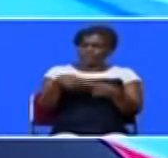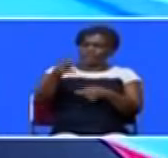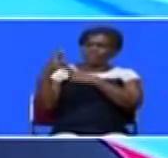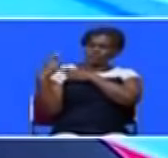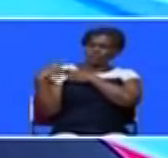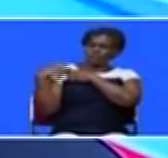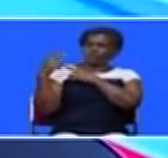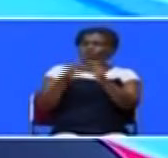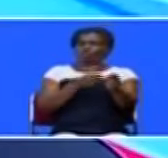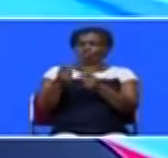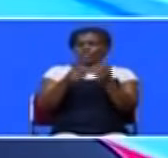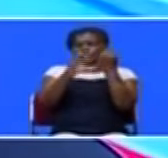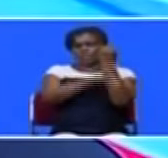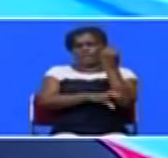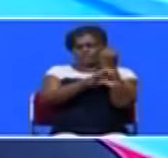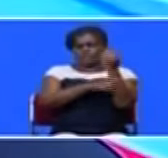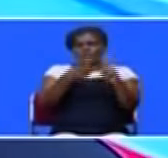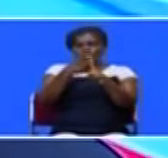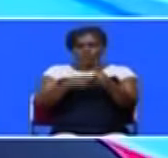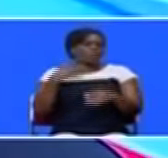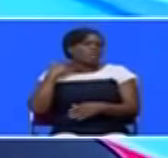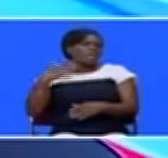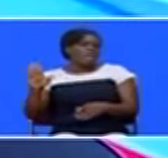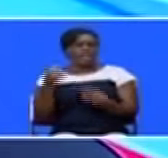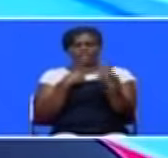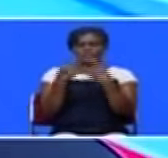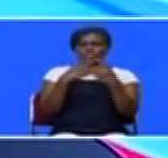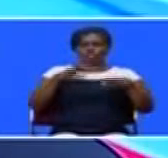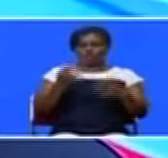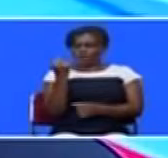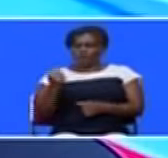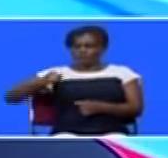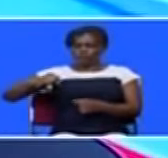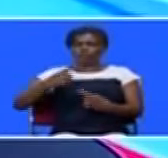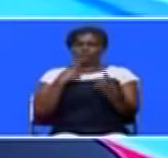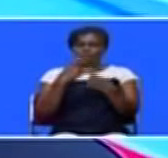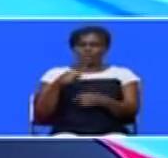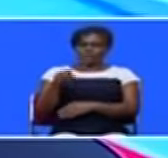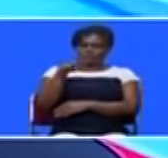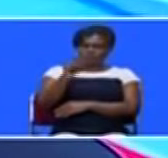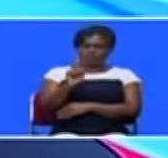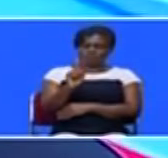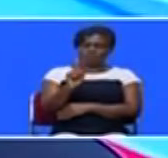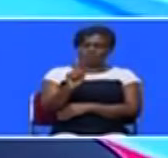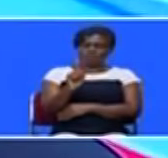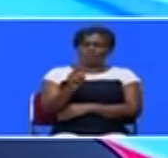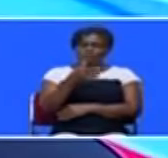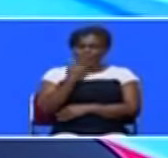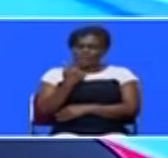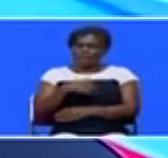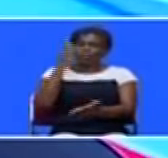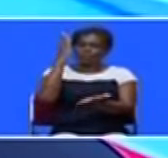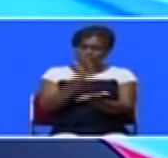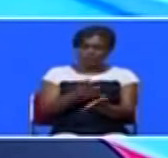with guarding the country from hateful, insightful, or abusive statements. We're asking them to rise to the occasion and